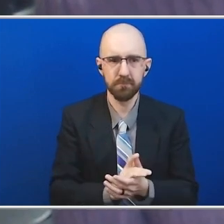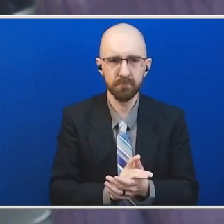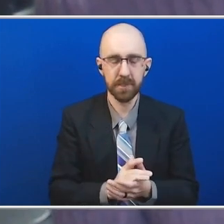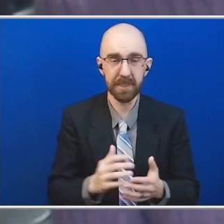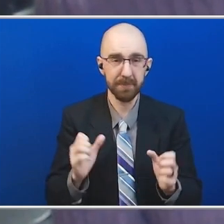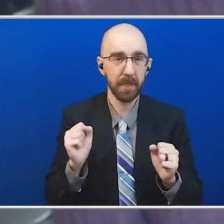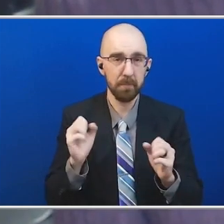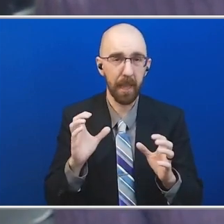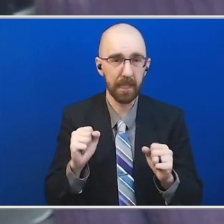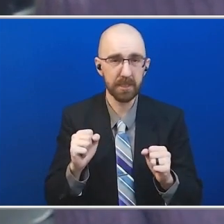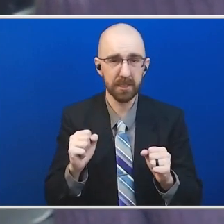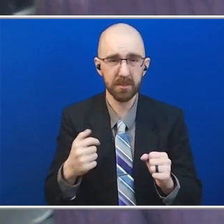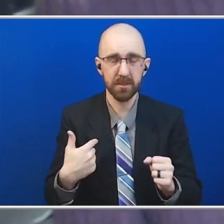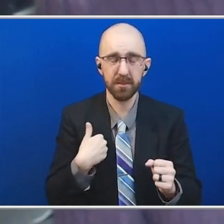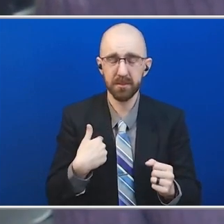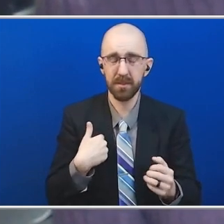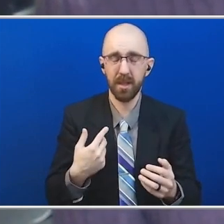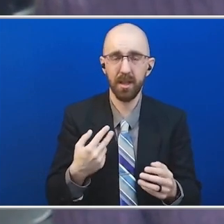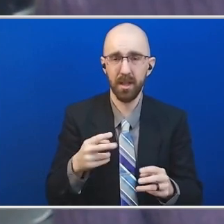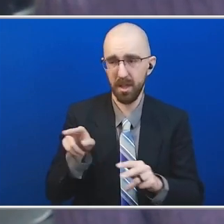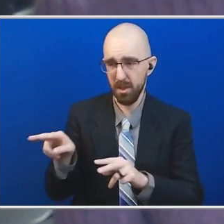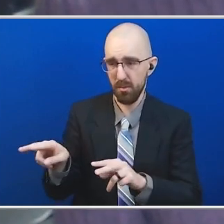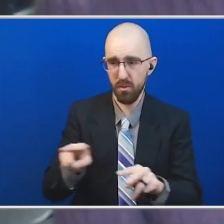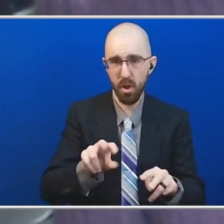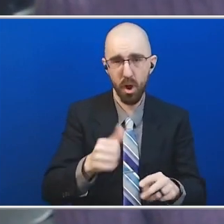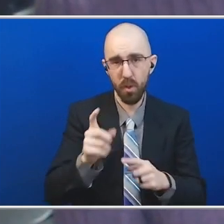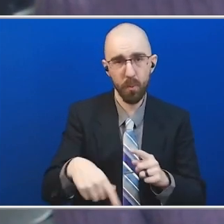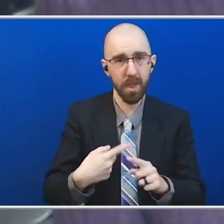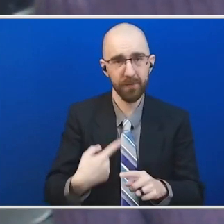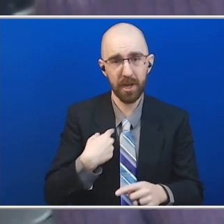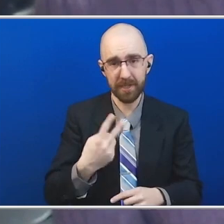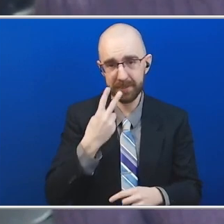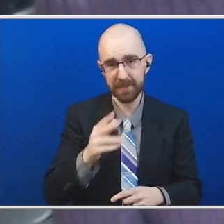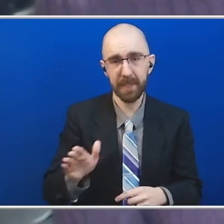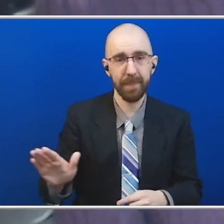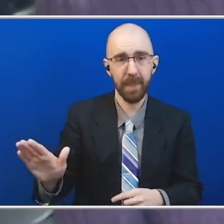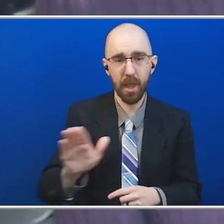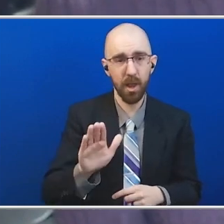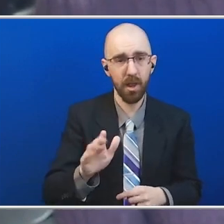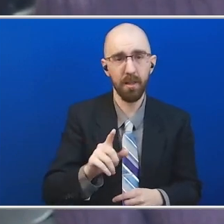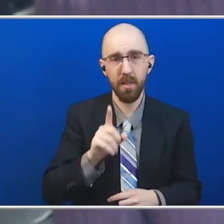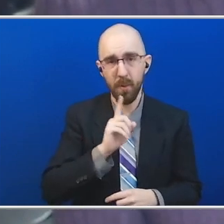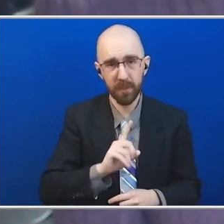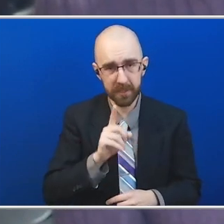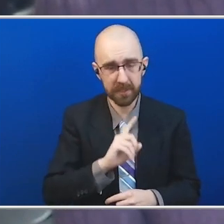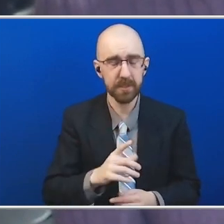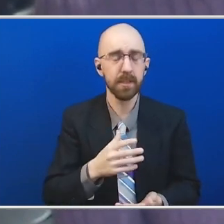amazing. I look at others when I see their loneliness, and